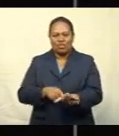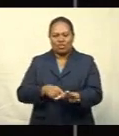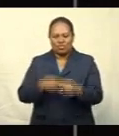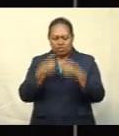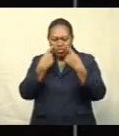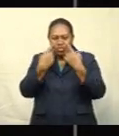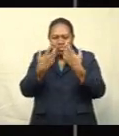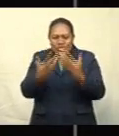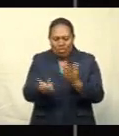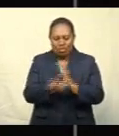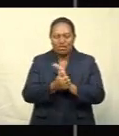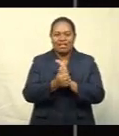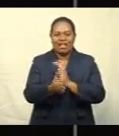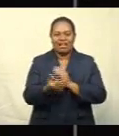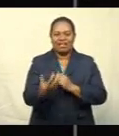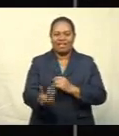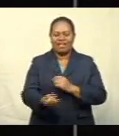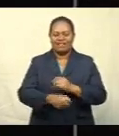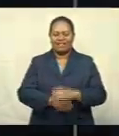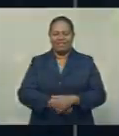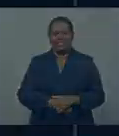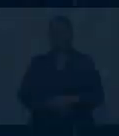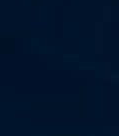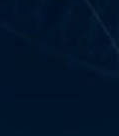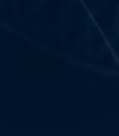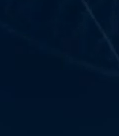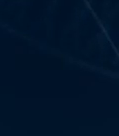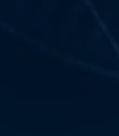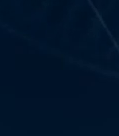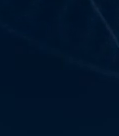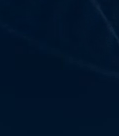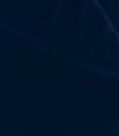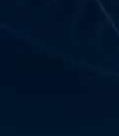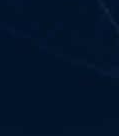their talent. Dipesh Kumar reports.